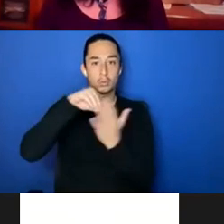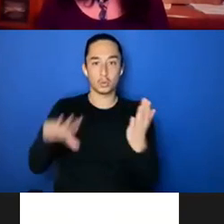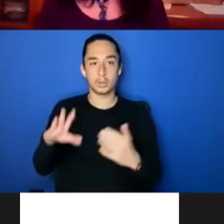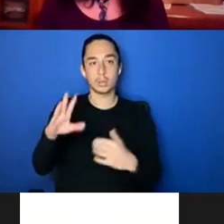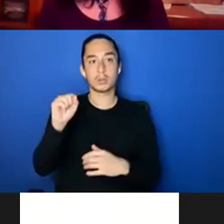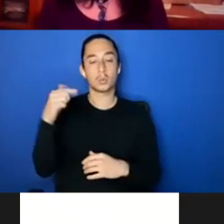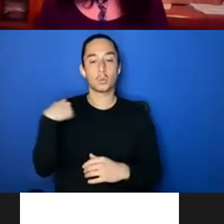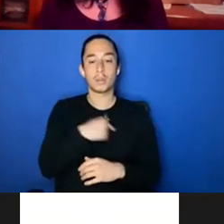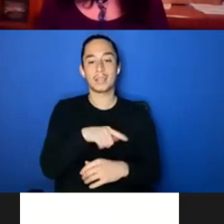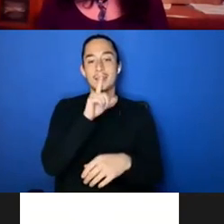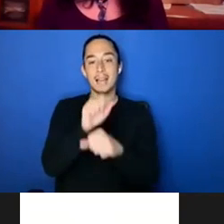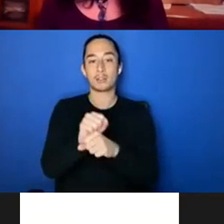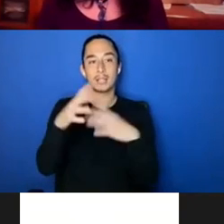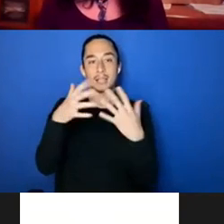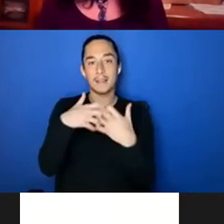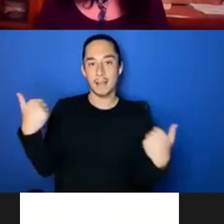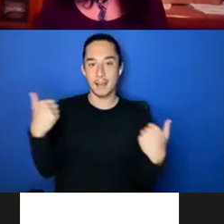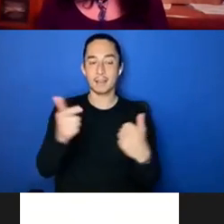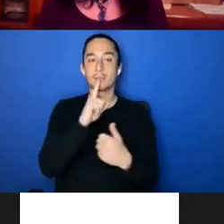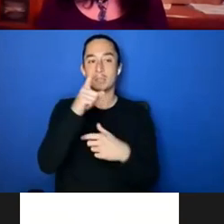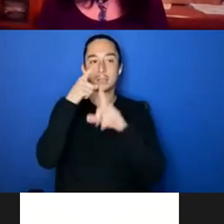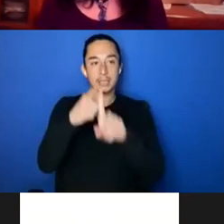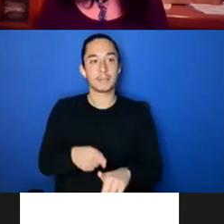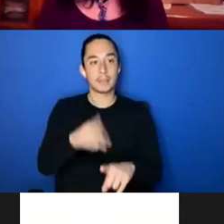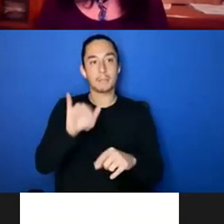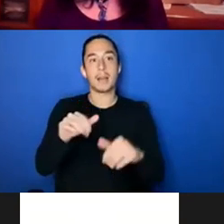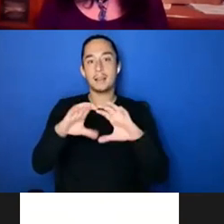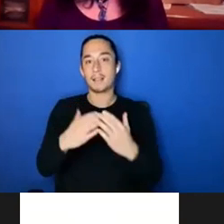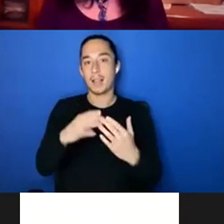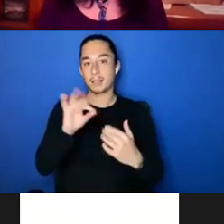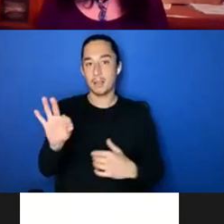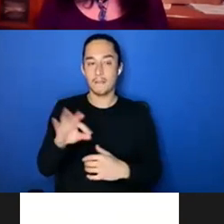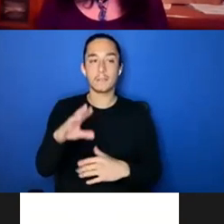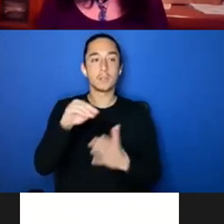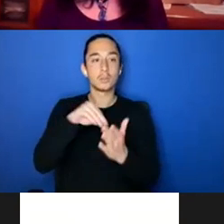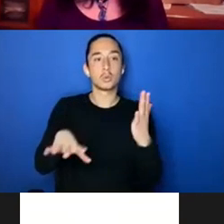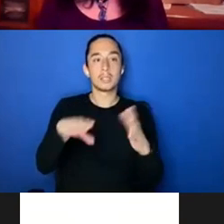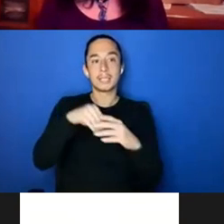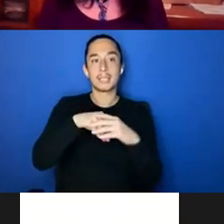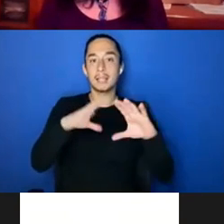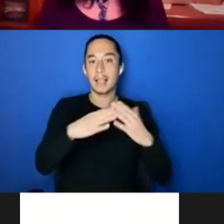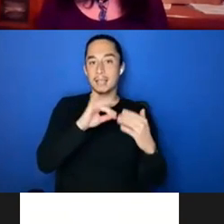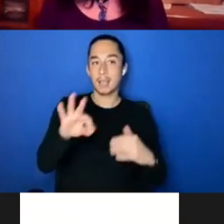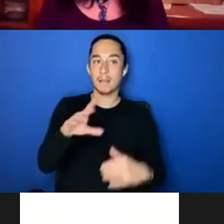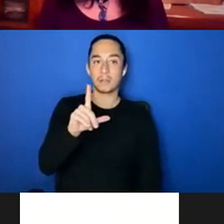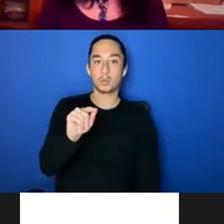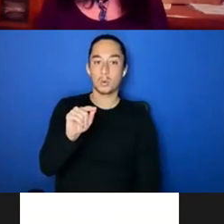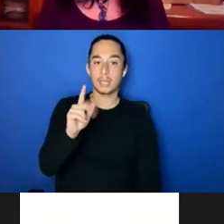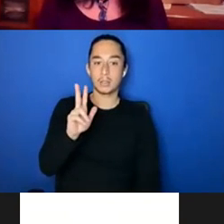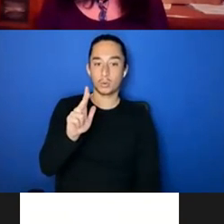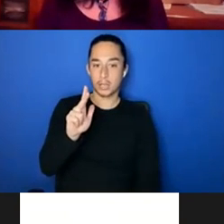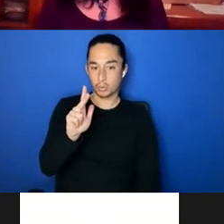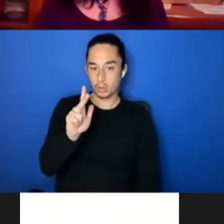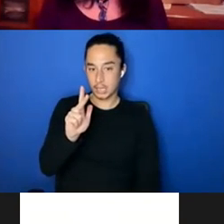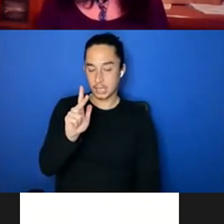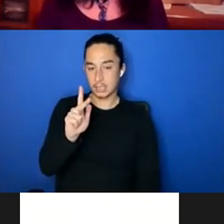we actually divided it very specifically by class of. So students who are in the class of 2023, who